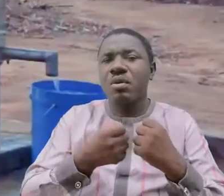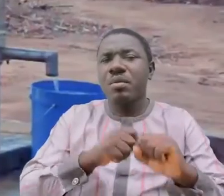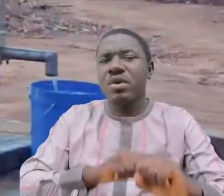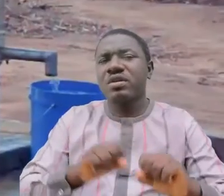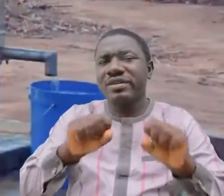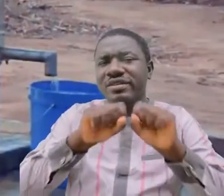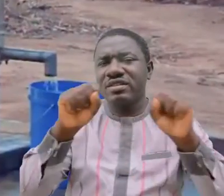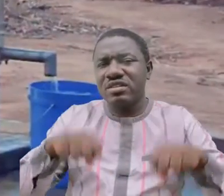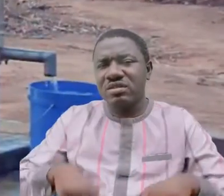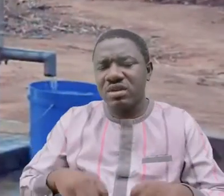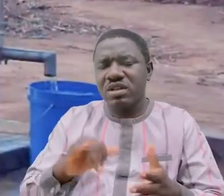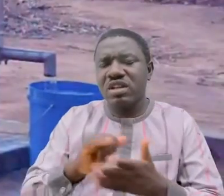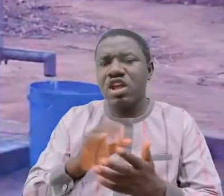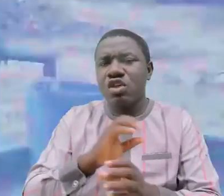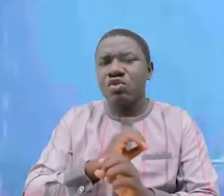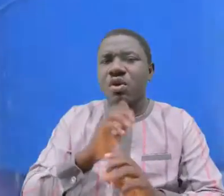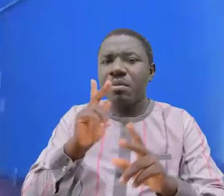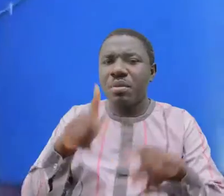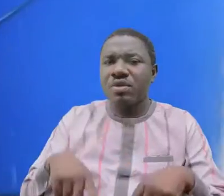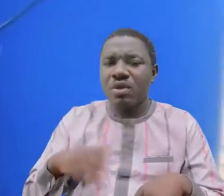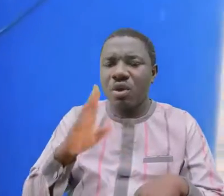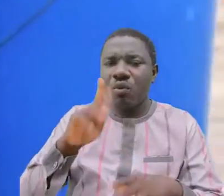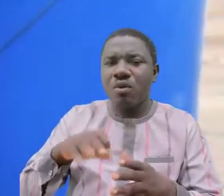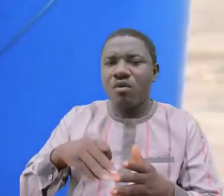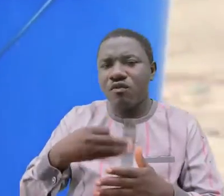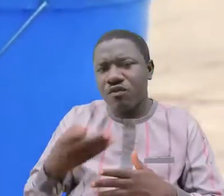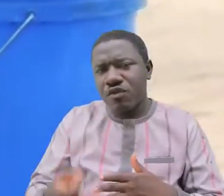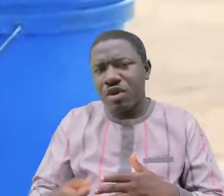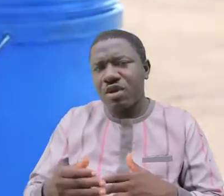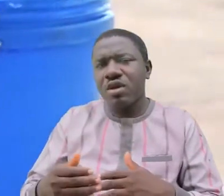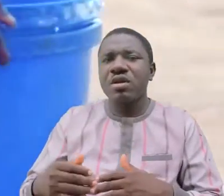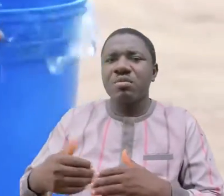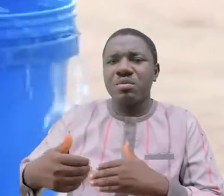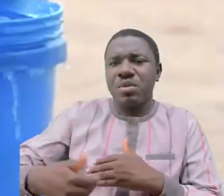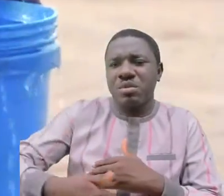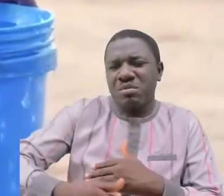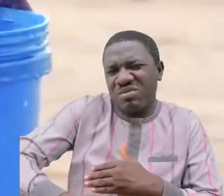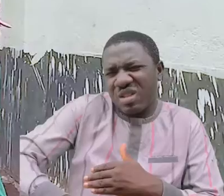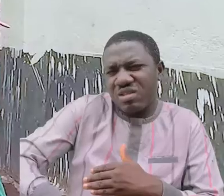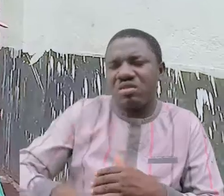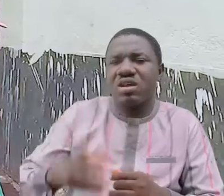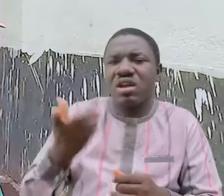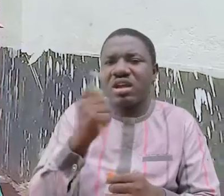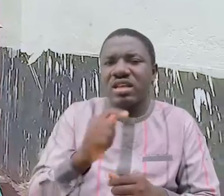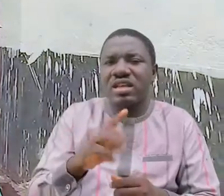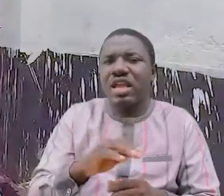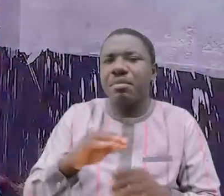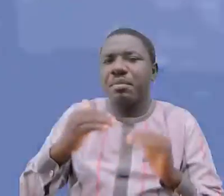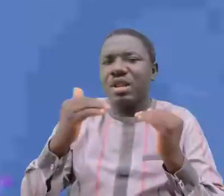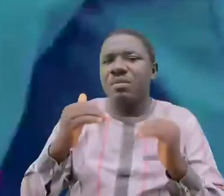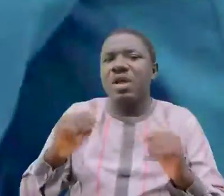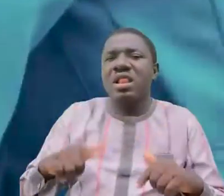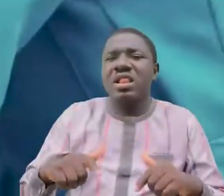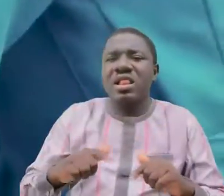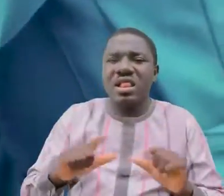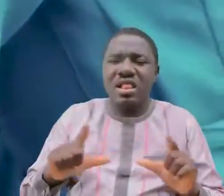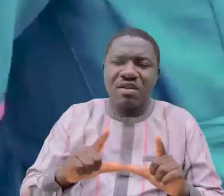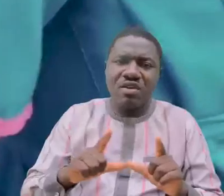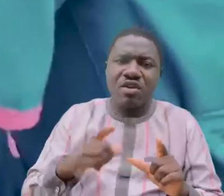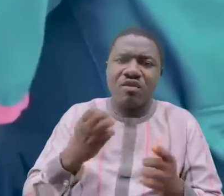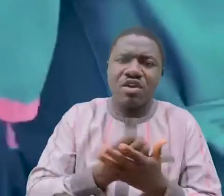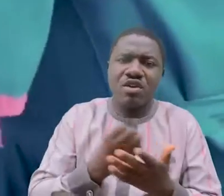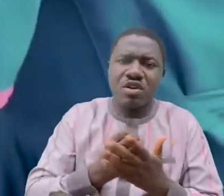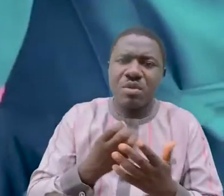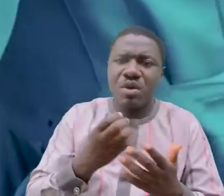well-coordinated social protection system with the intention that no citizen falls below the minimum level of social